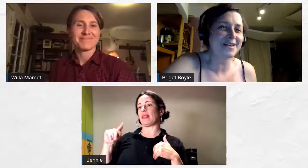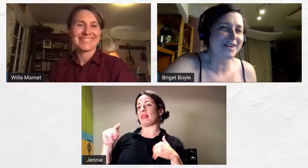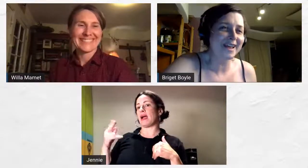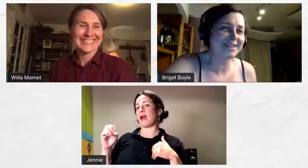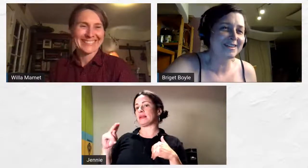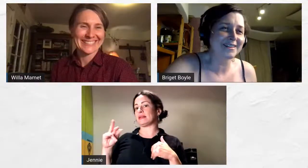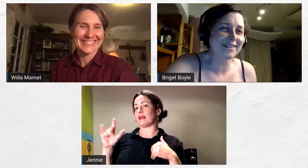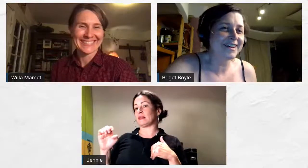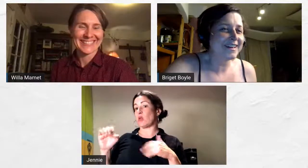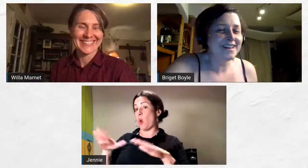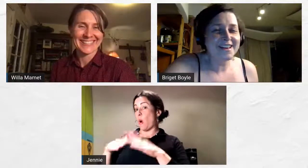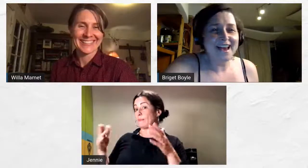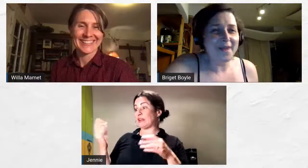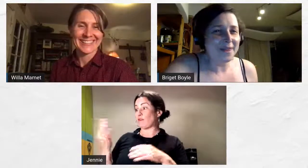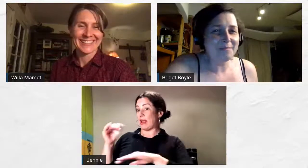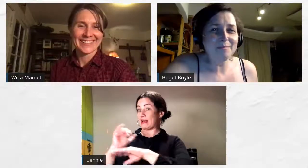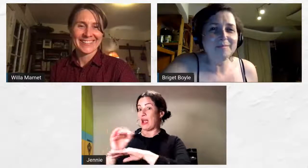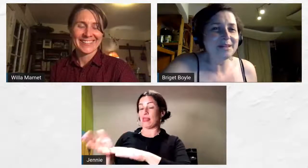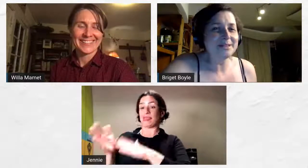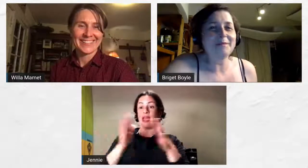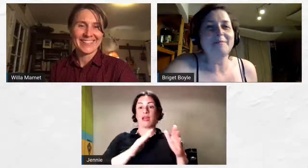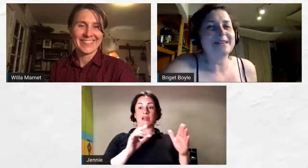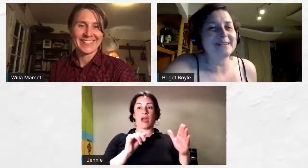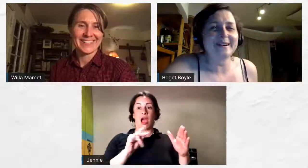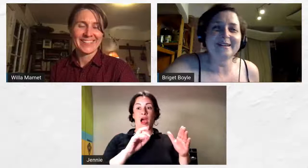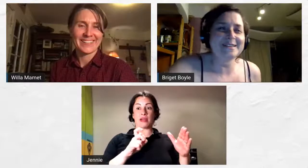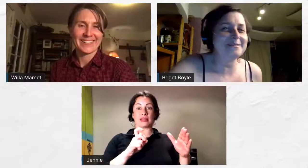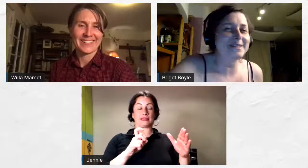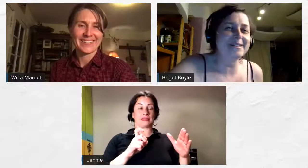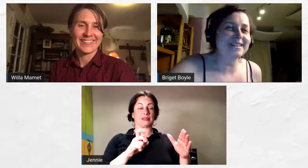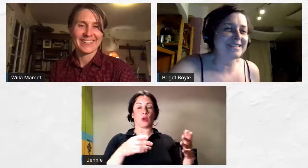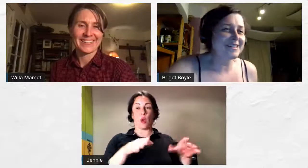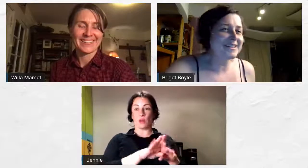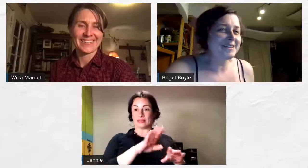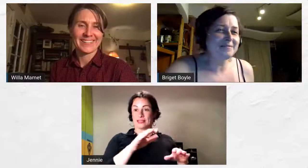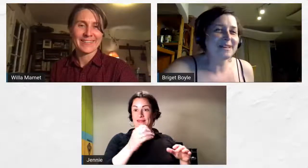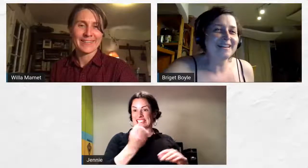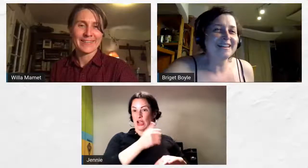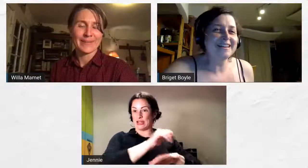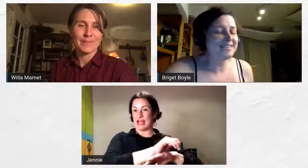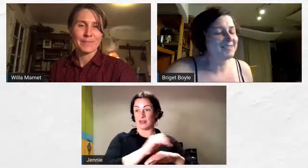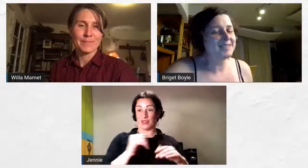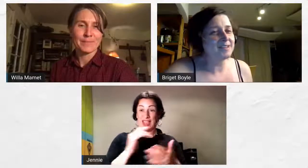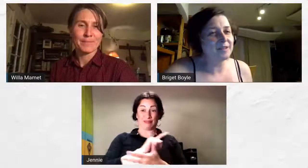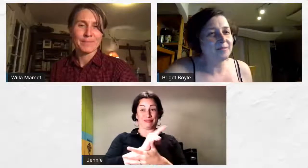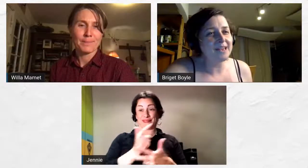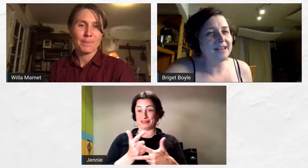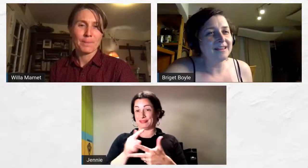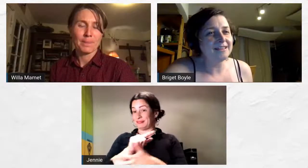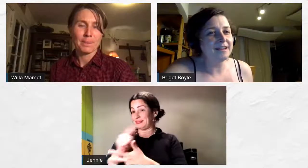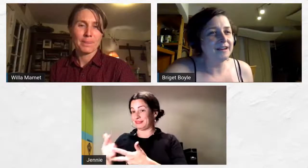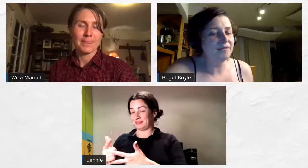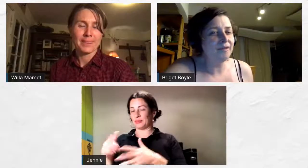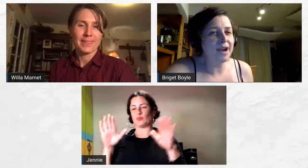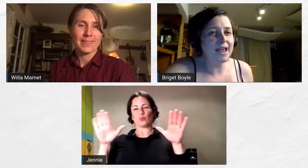on Saturday. So, and then a bunch of amazing artists in between. So it's going to be such a good weekend, Friday